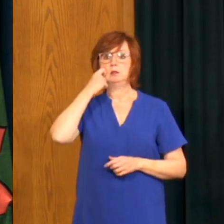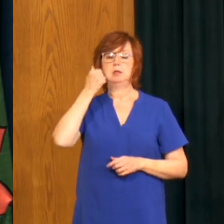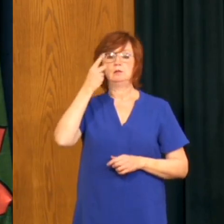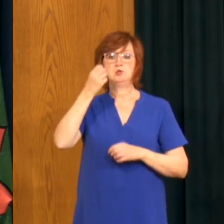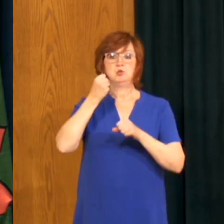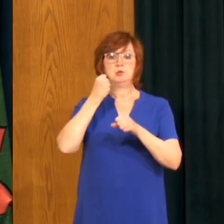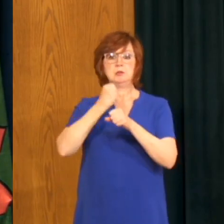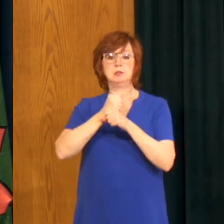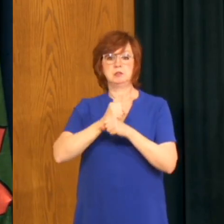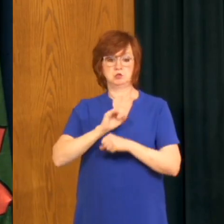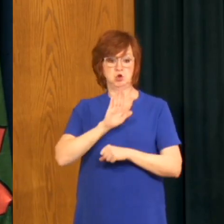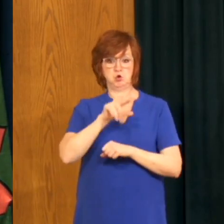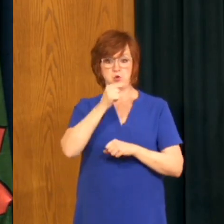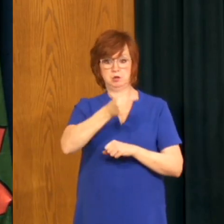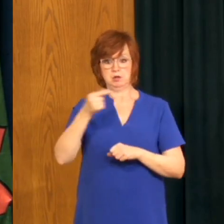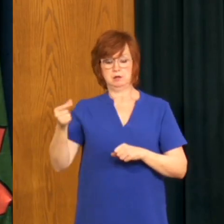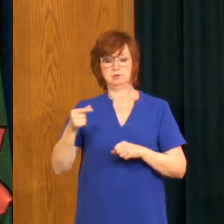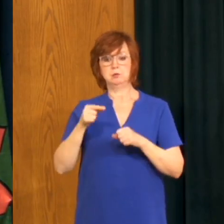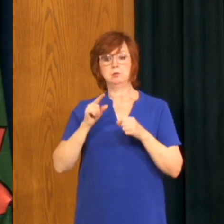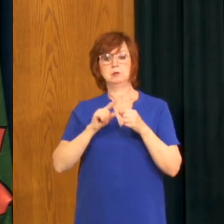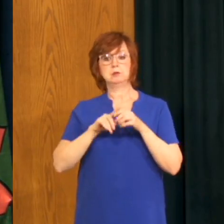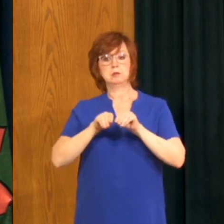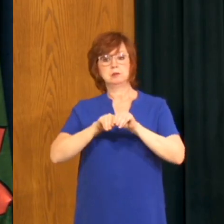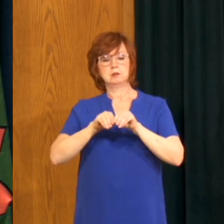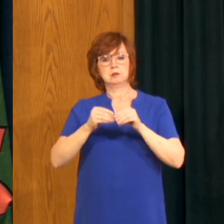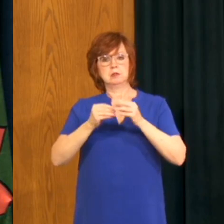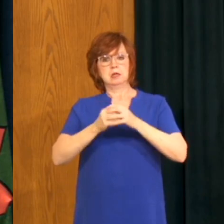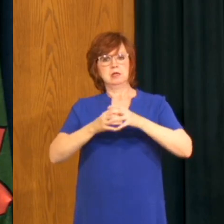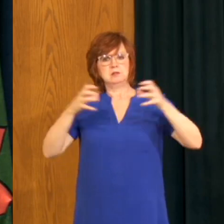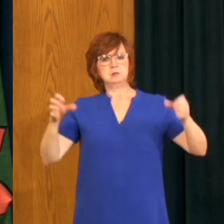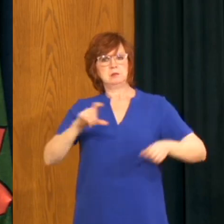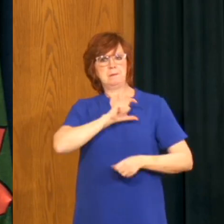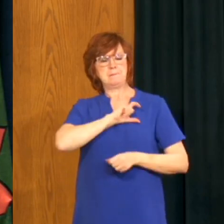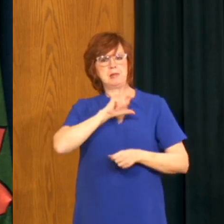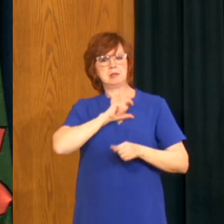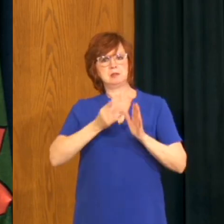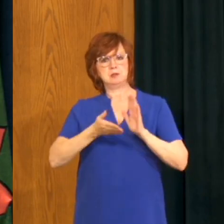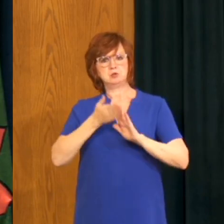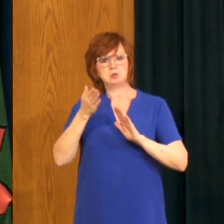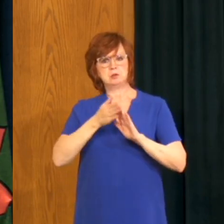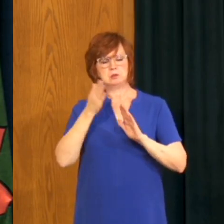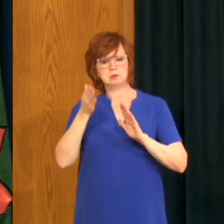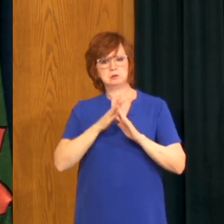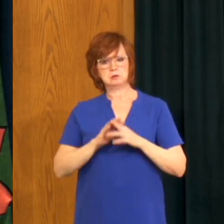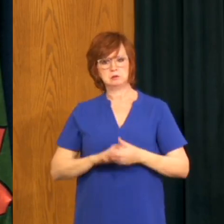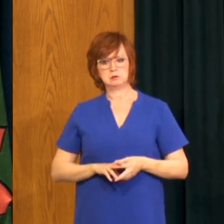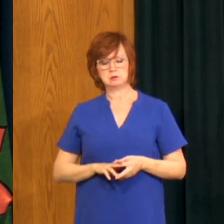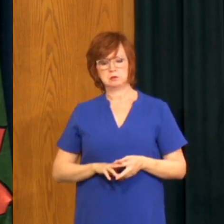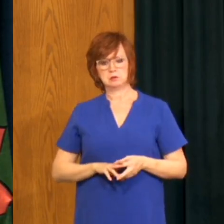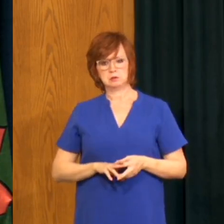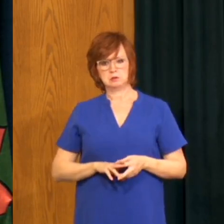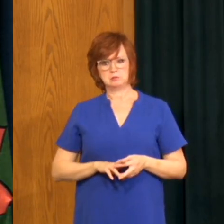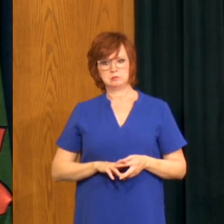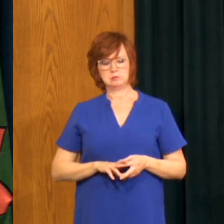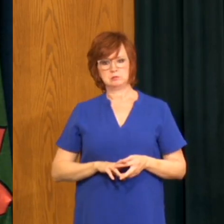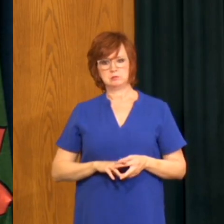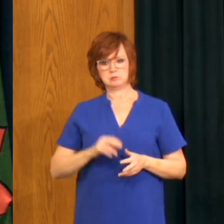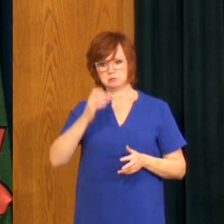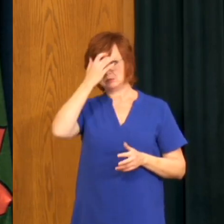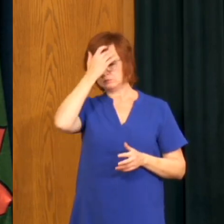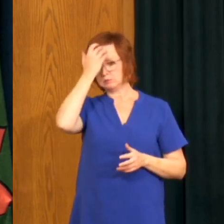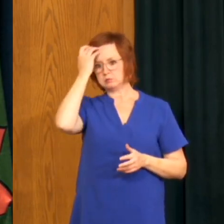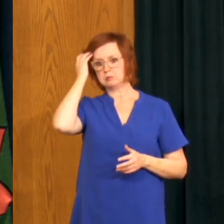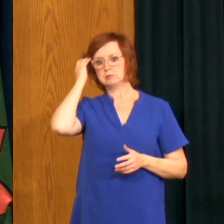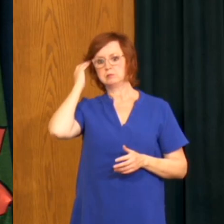of the PRT in rural parts. So your government has expanded policing. Why have you not kept up with the